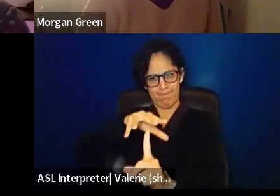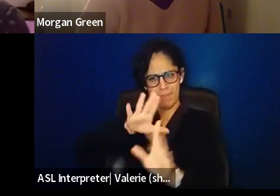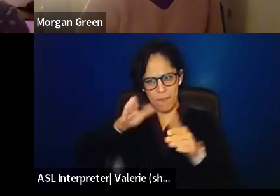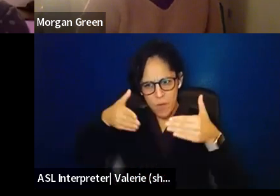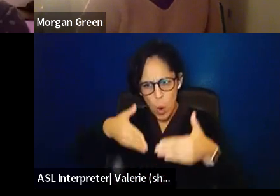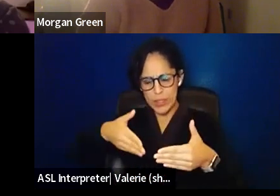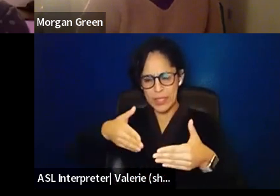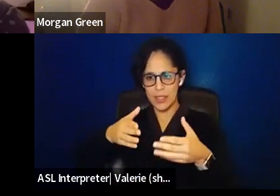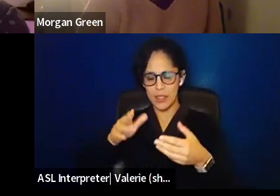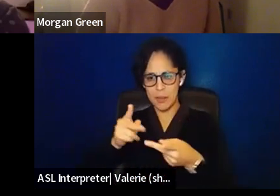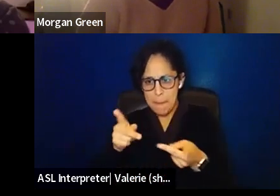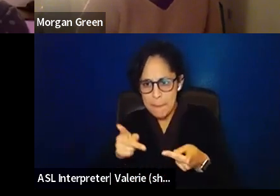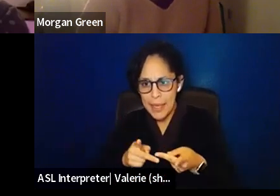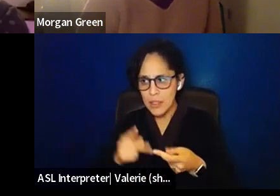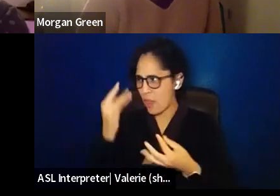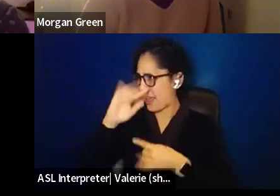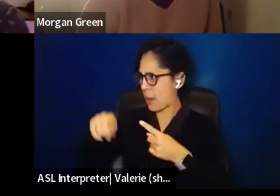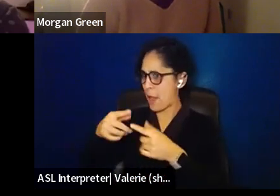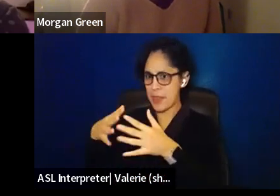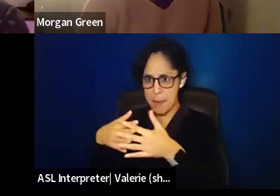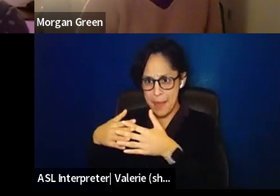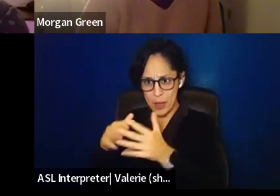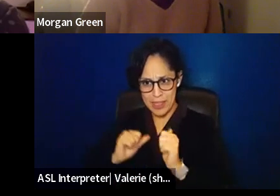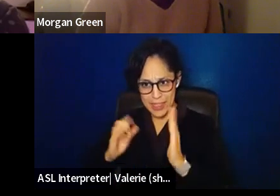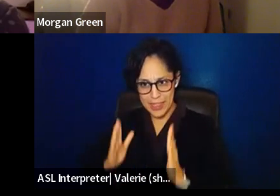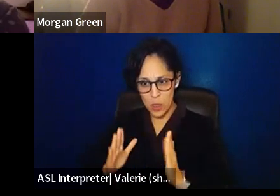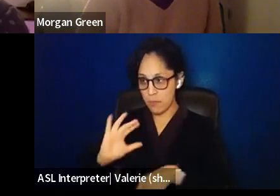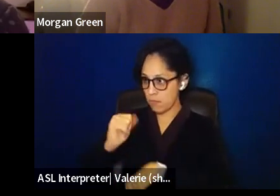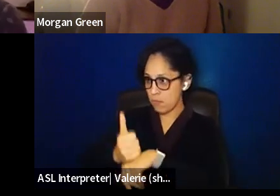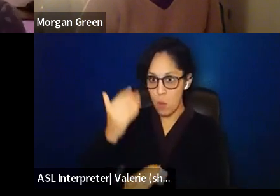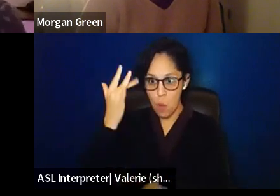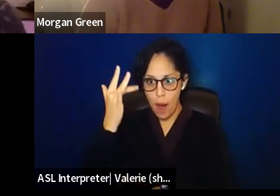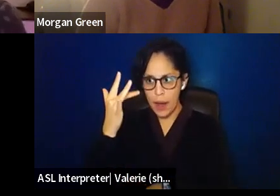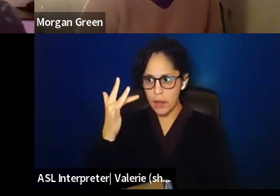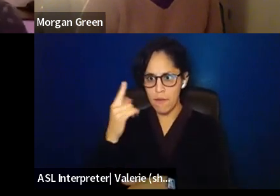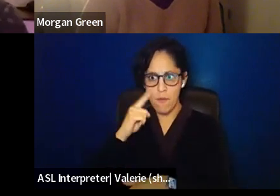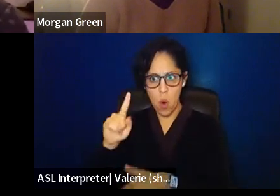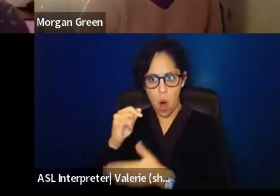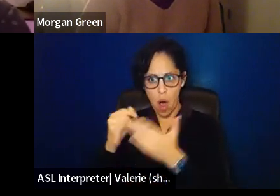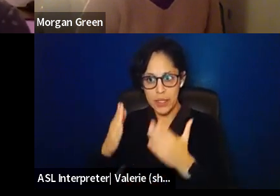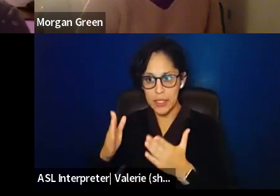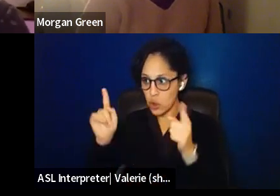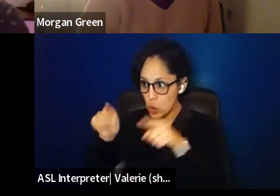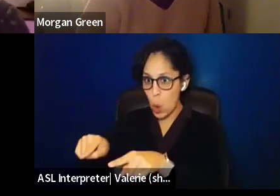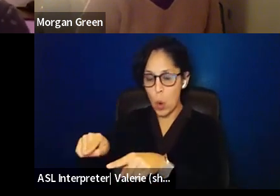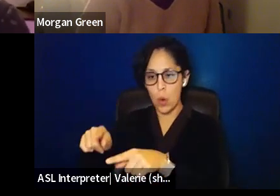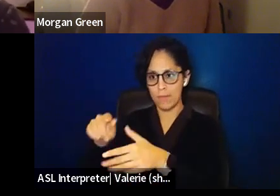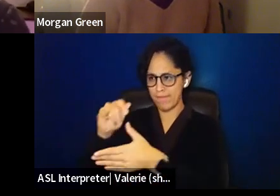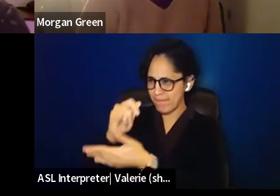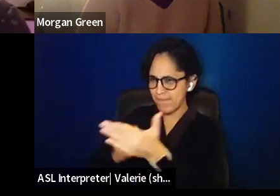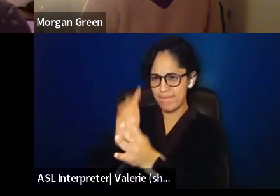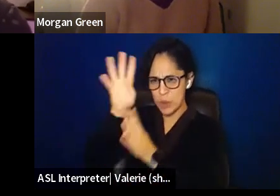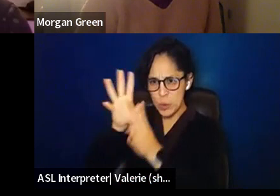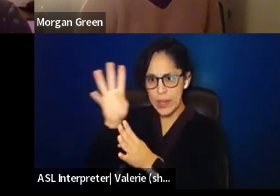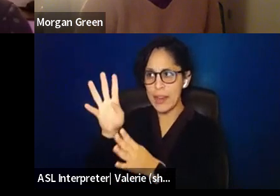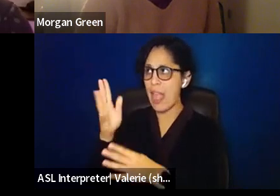Theater was founded to make space for artists to make art. And we have completely forgotten that purposefully over the last 50